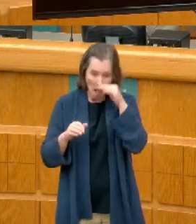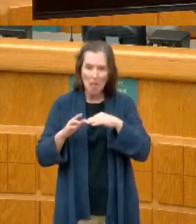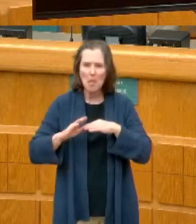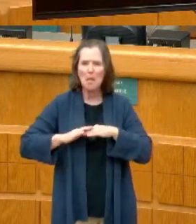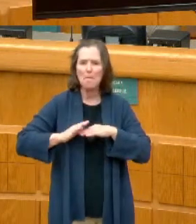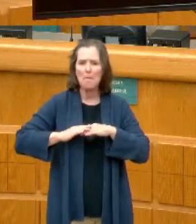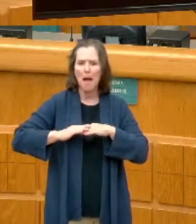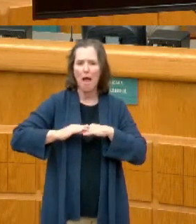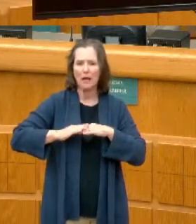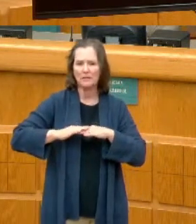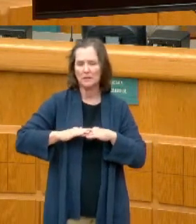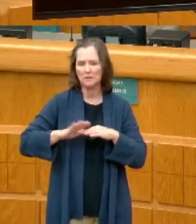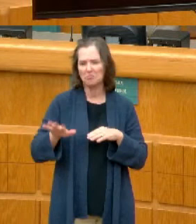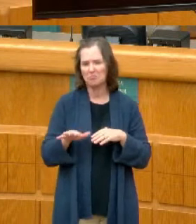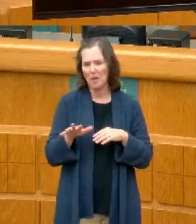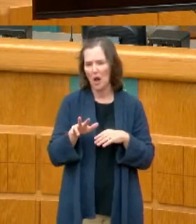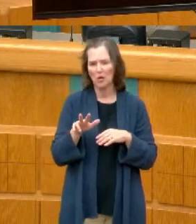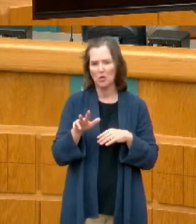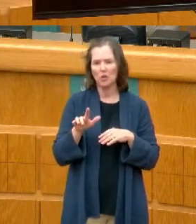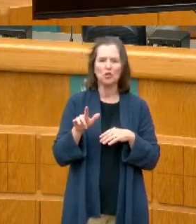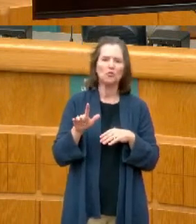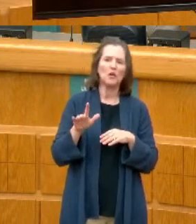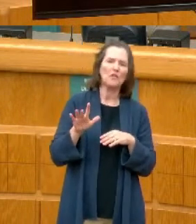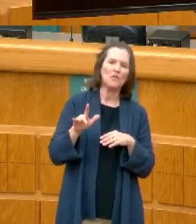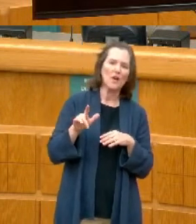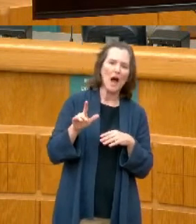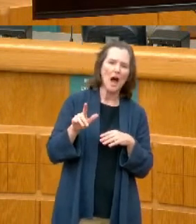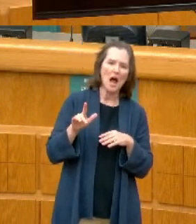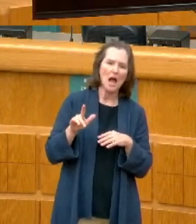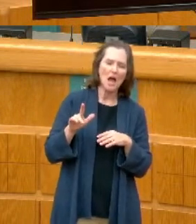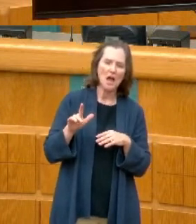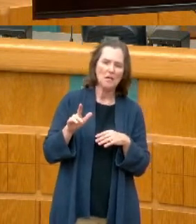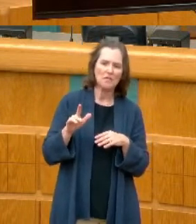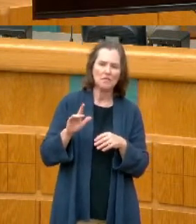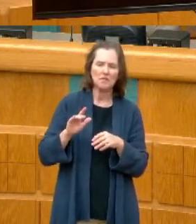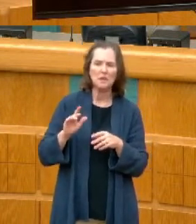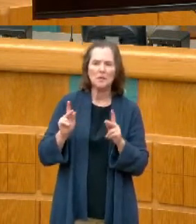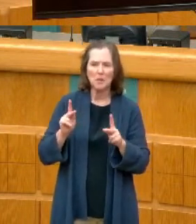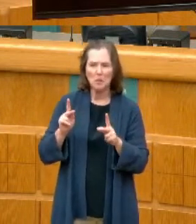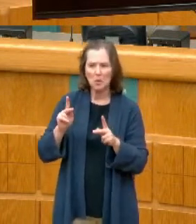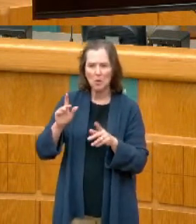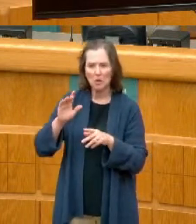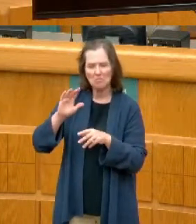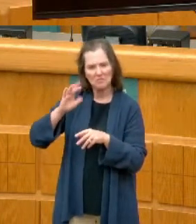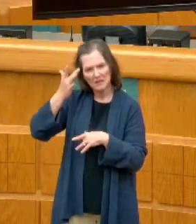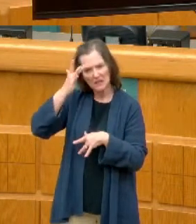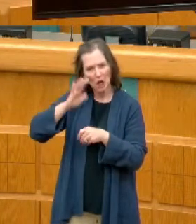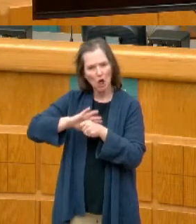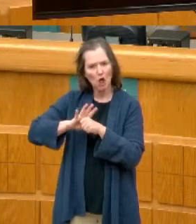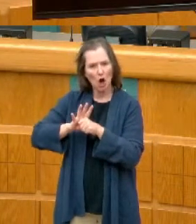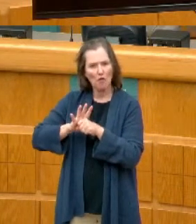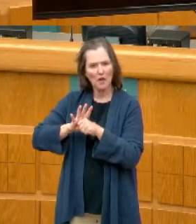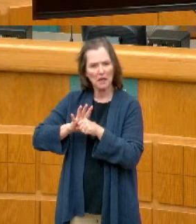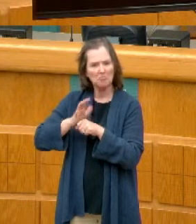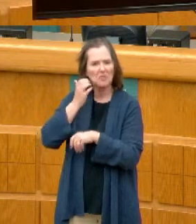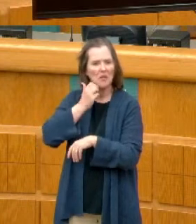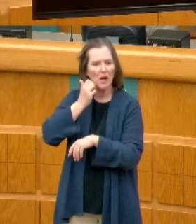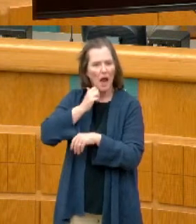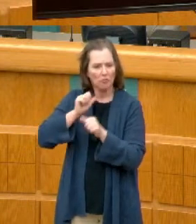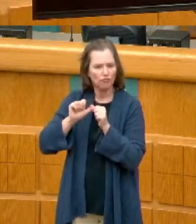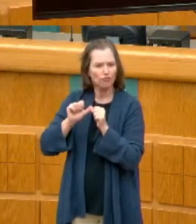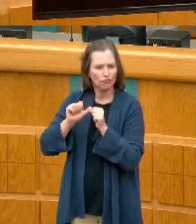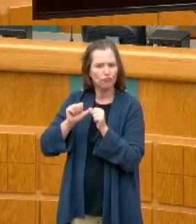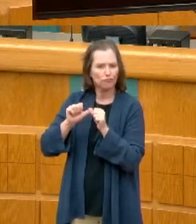Between the 3 healthcare systems, there was about 25 COVID cases every day that still, we're still